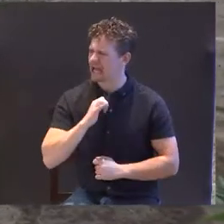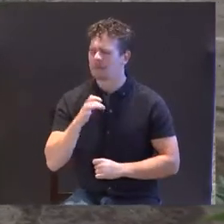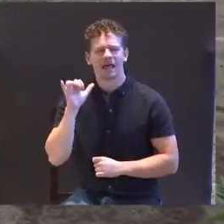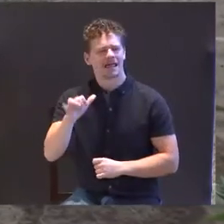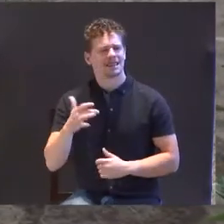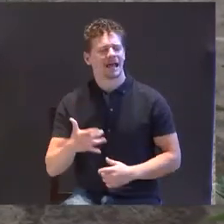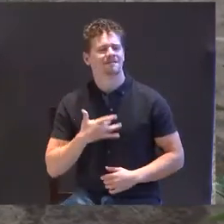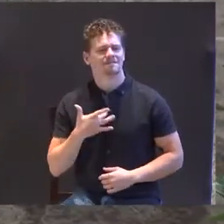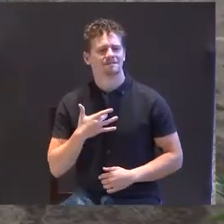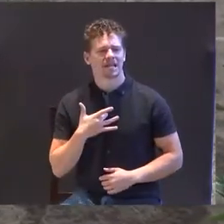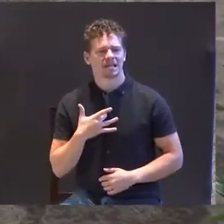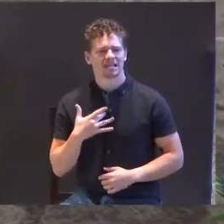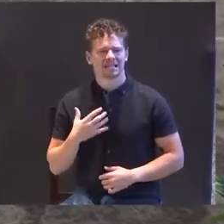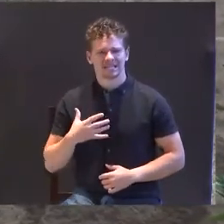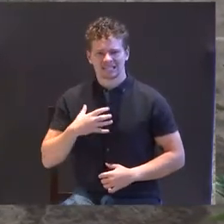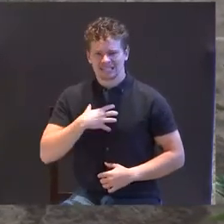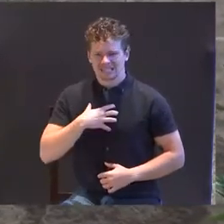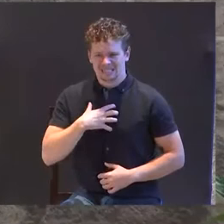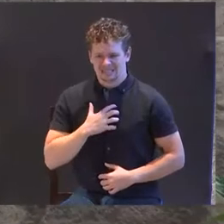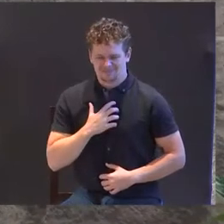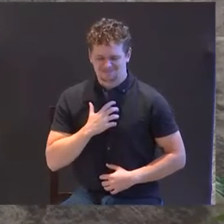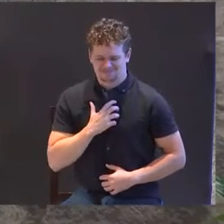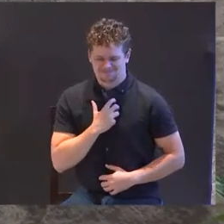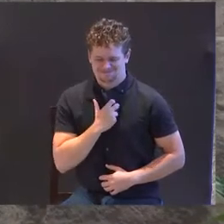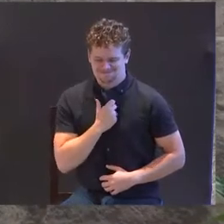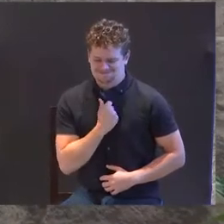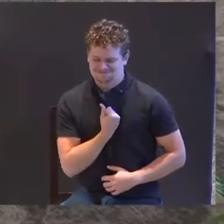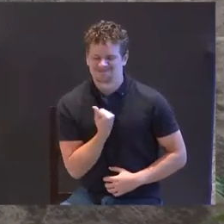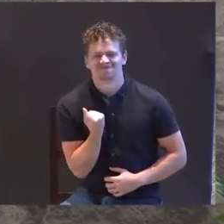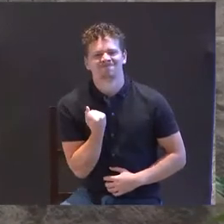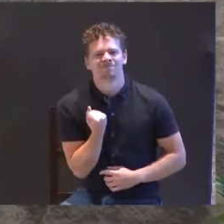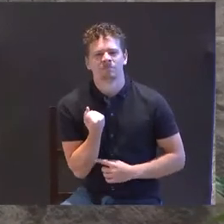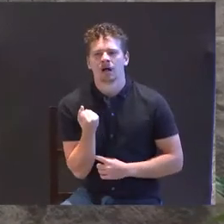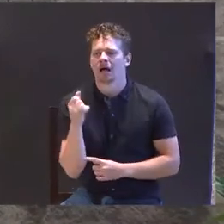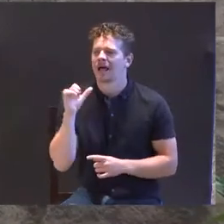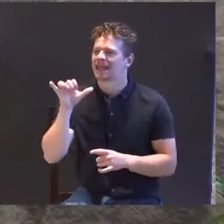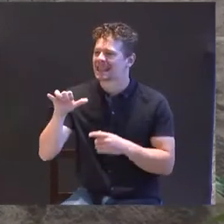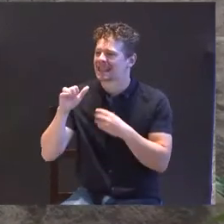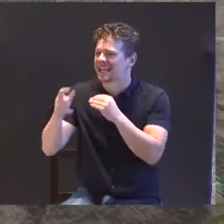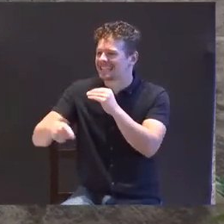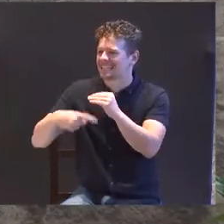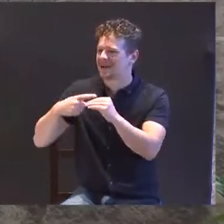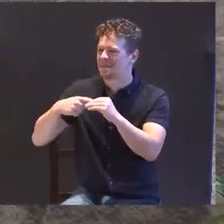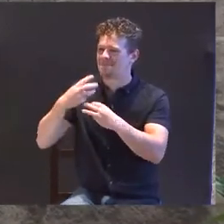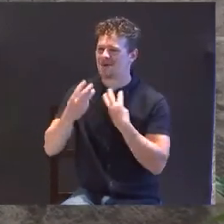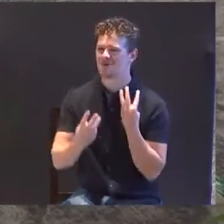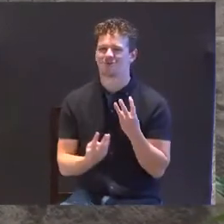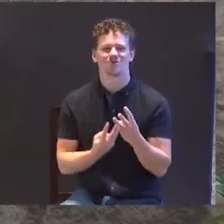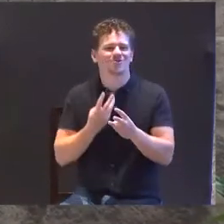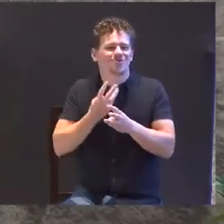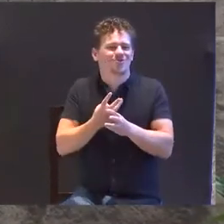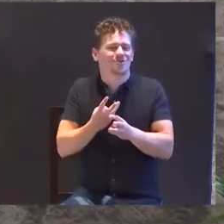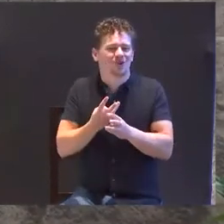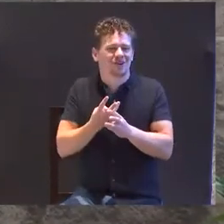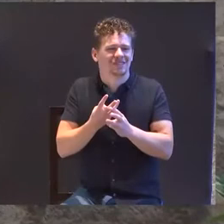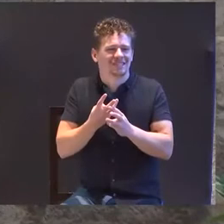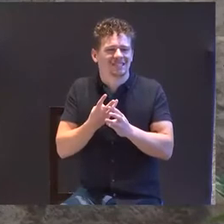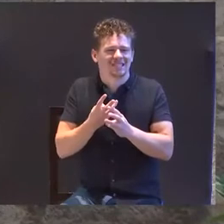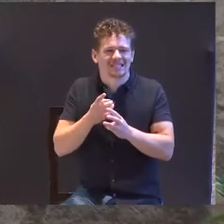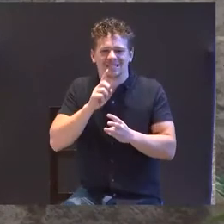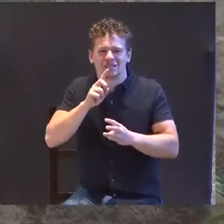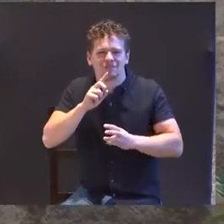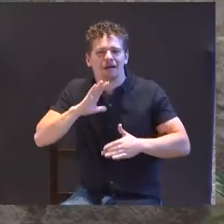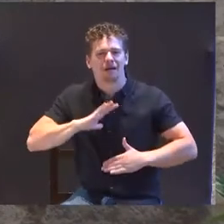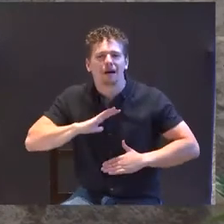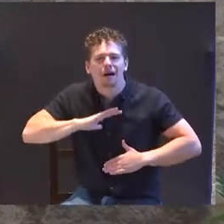that clenching in my chest is really about the world sometimes. It's about the upsetness about what's